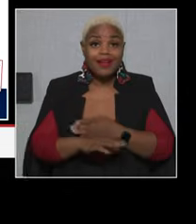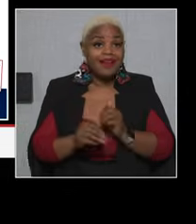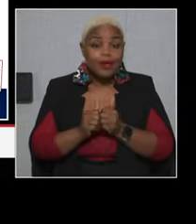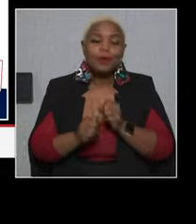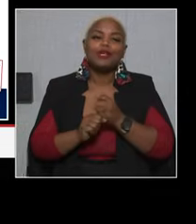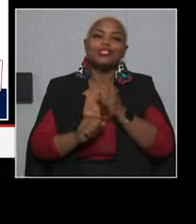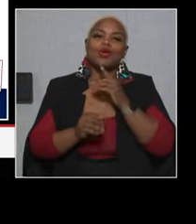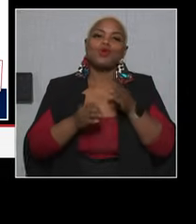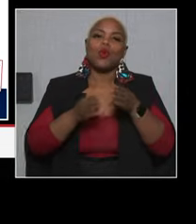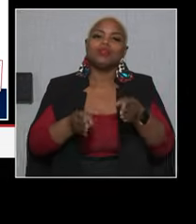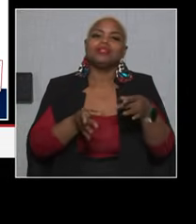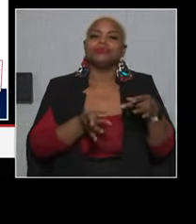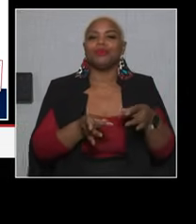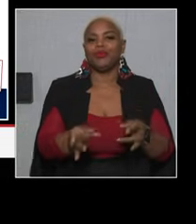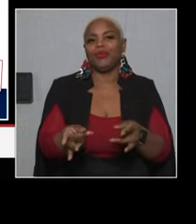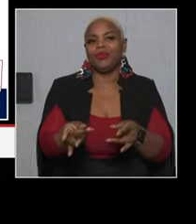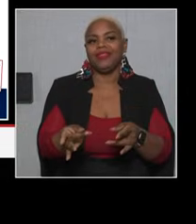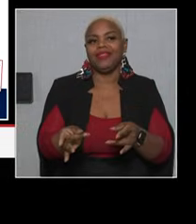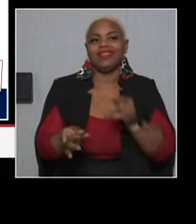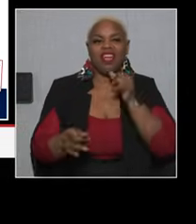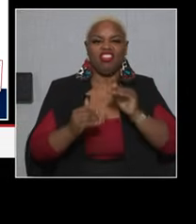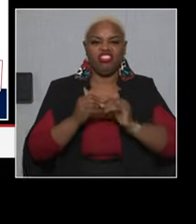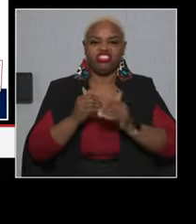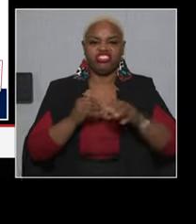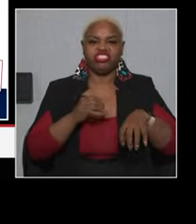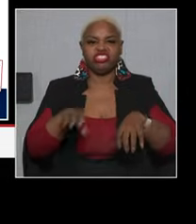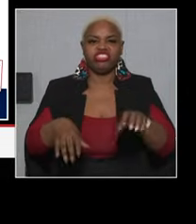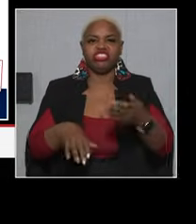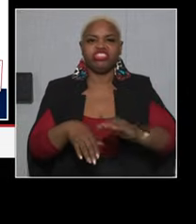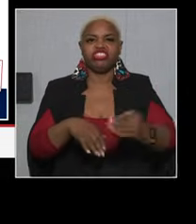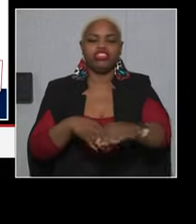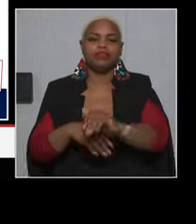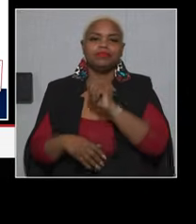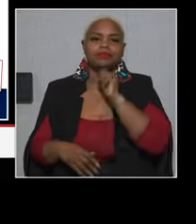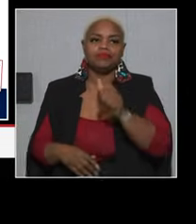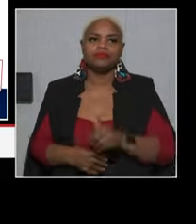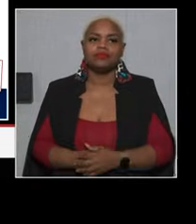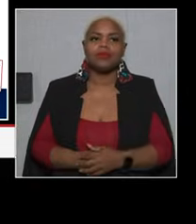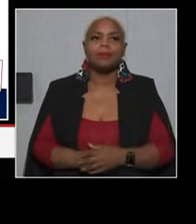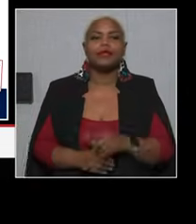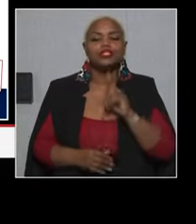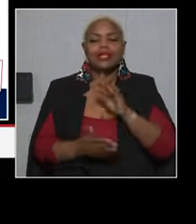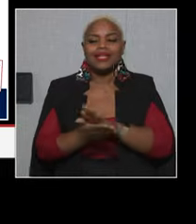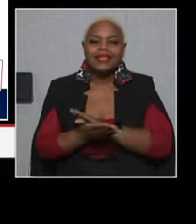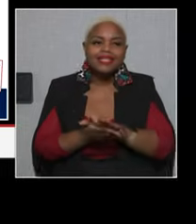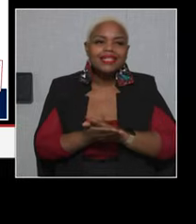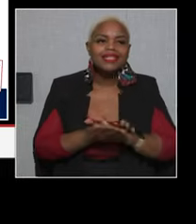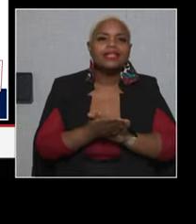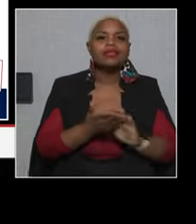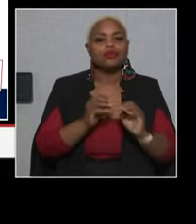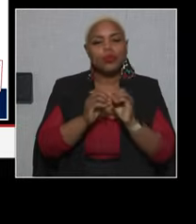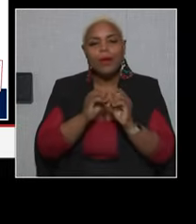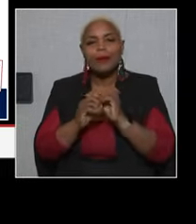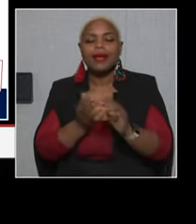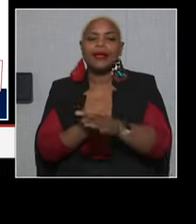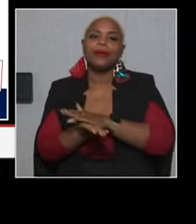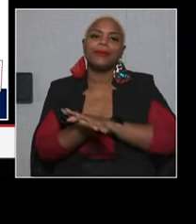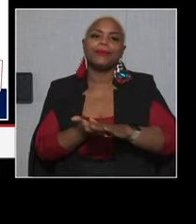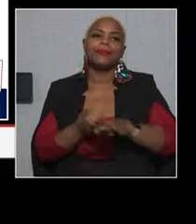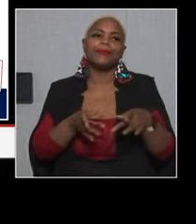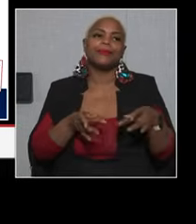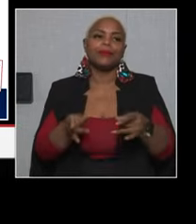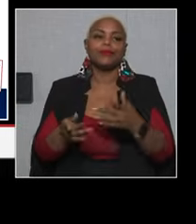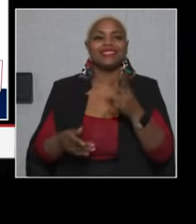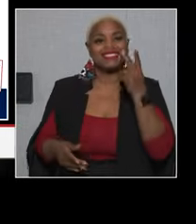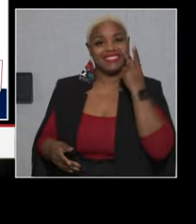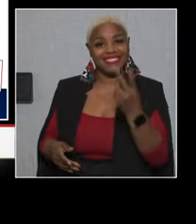see the difference of that investment between 2015 and 2025 in the number of roads that are fair or poor condition.